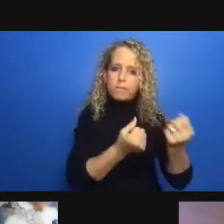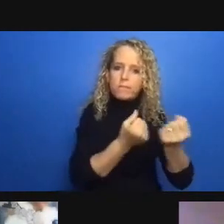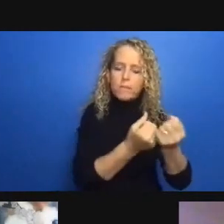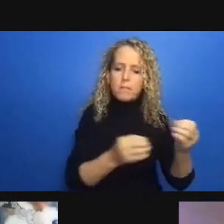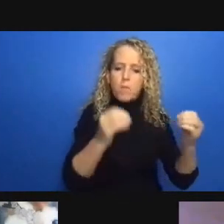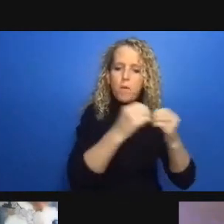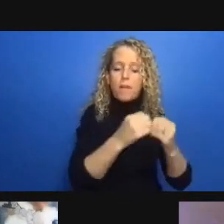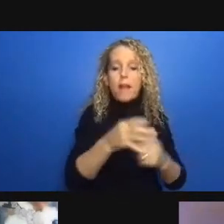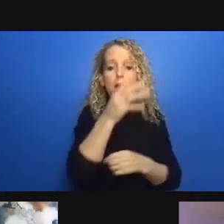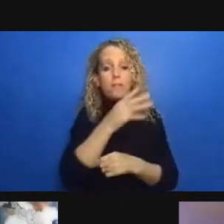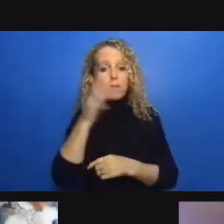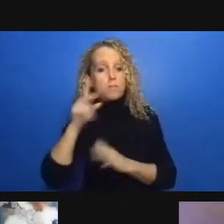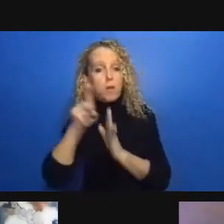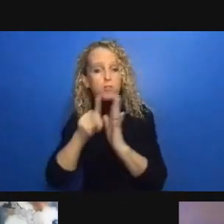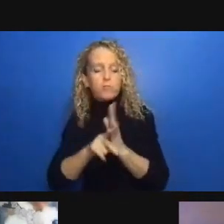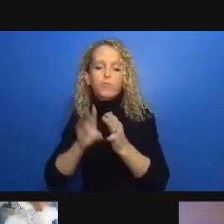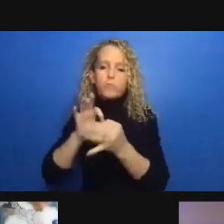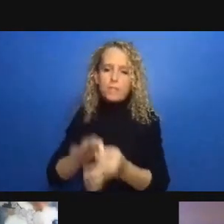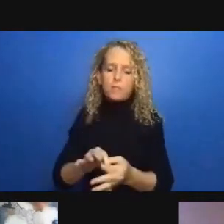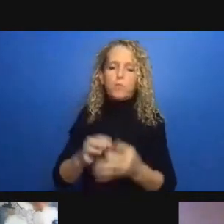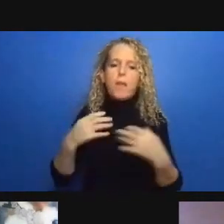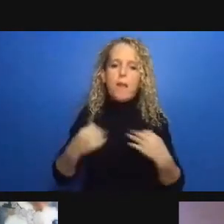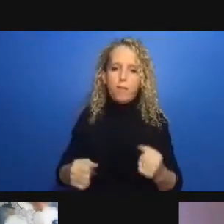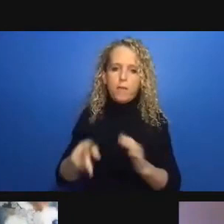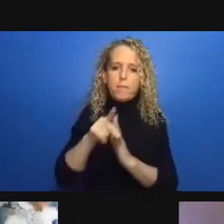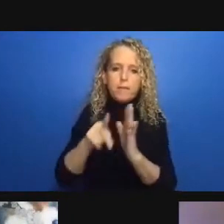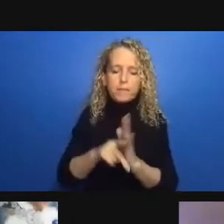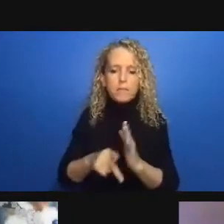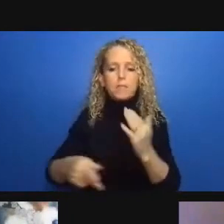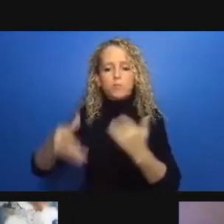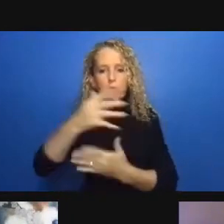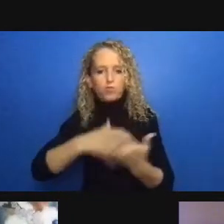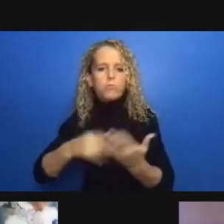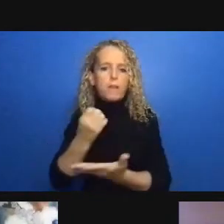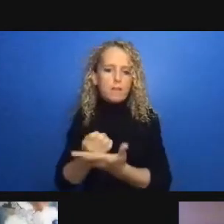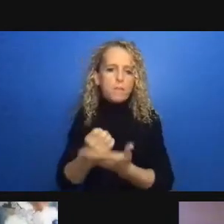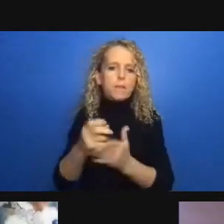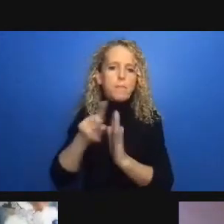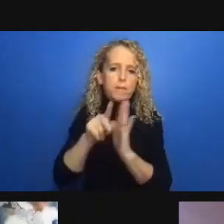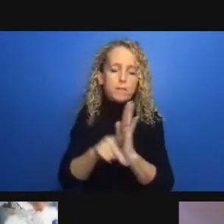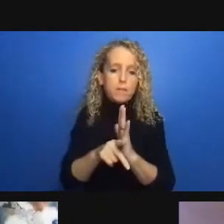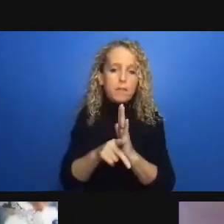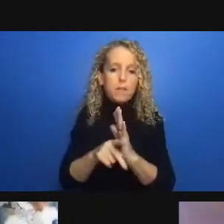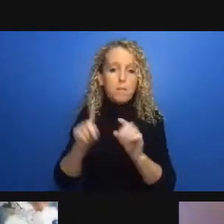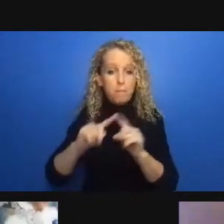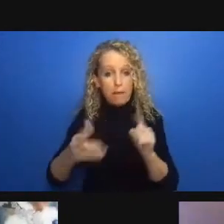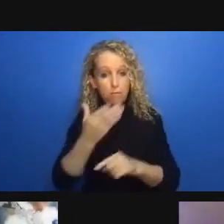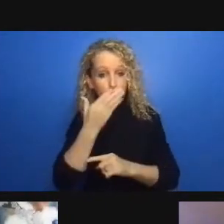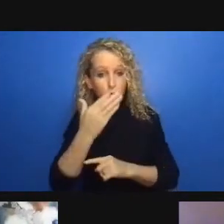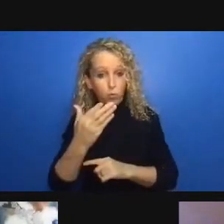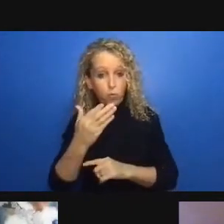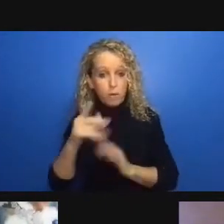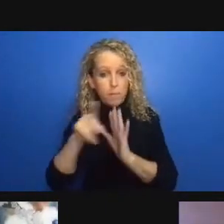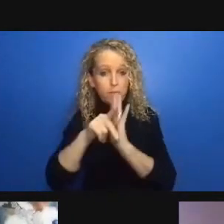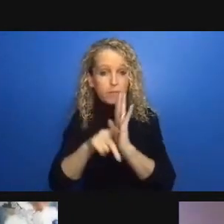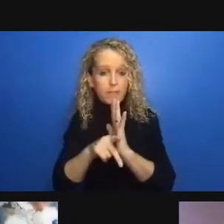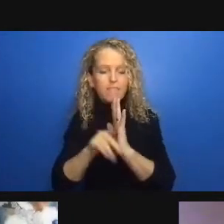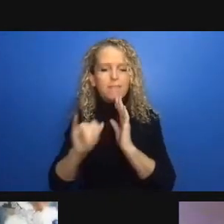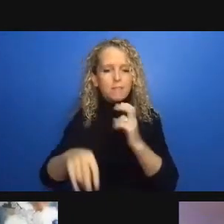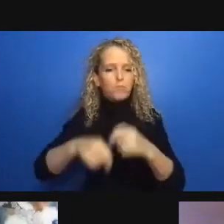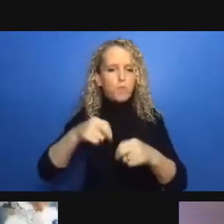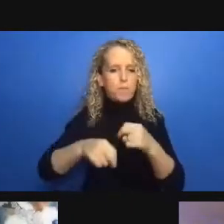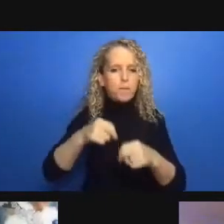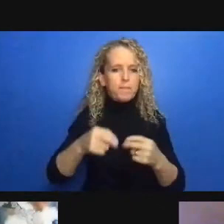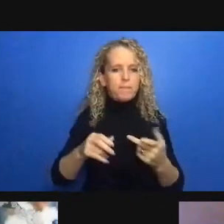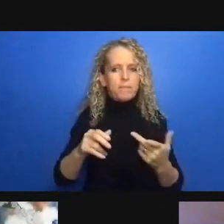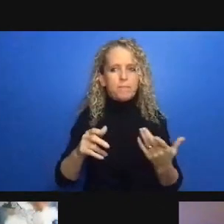policy is health policy, it is social policy, it is economic policy. But the question is it good policy? So that's the